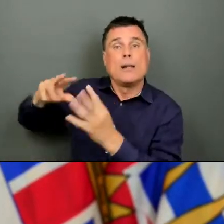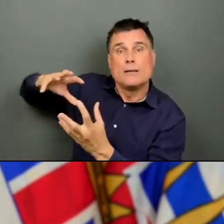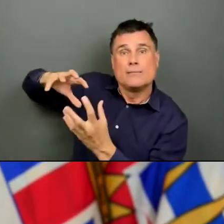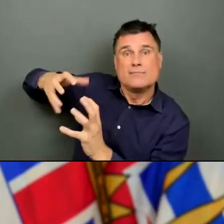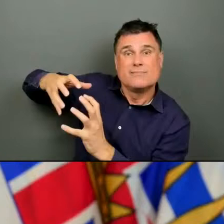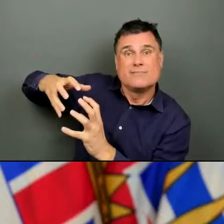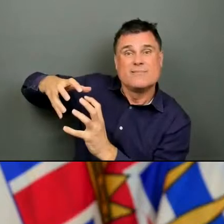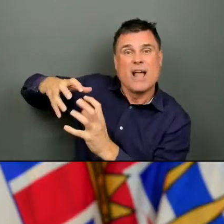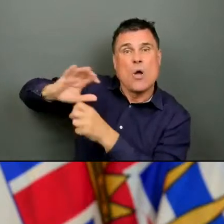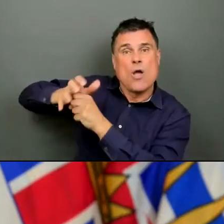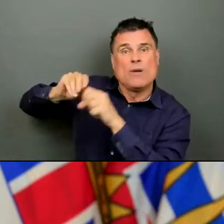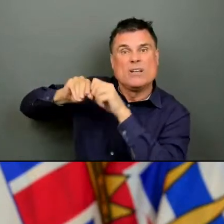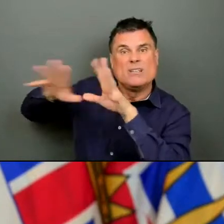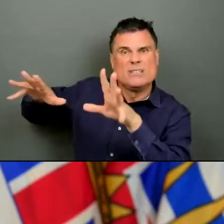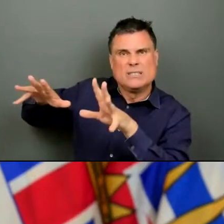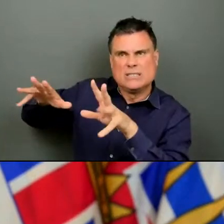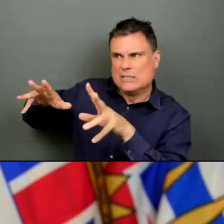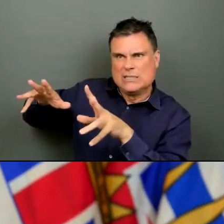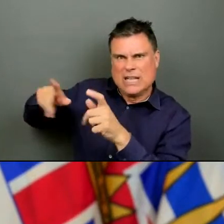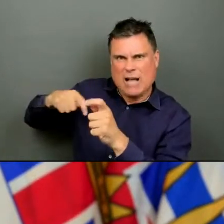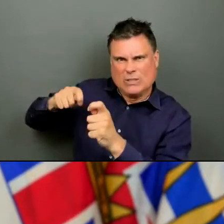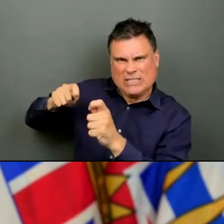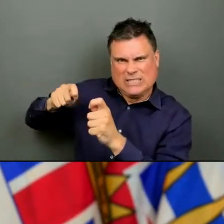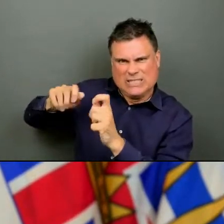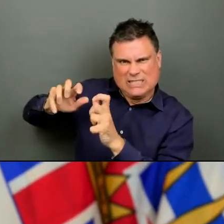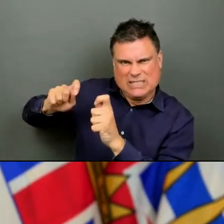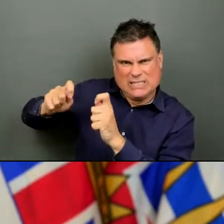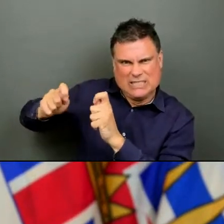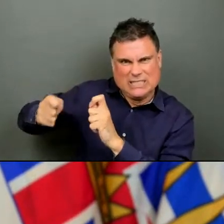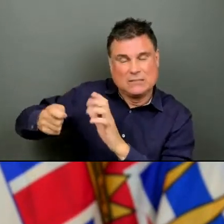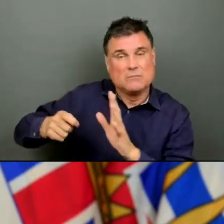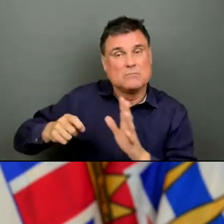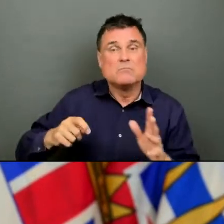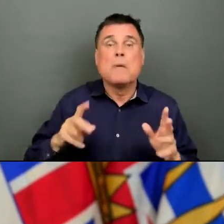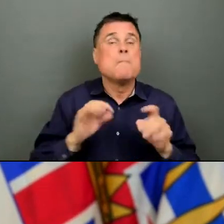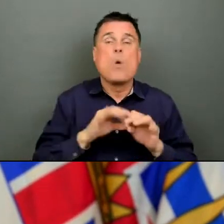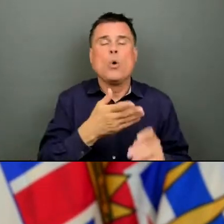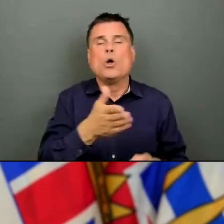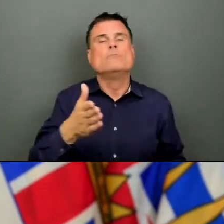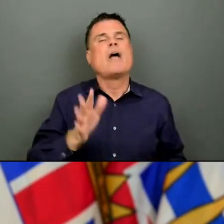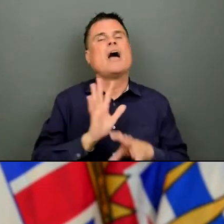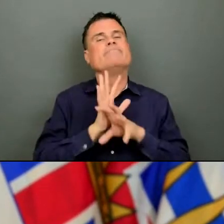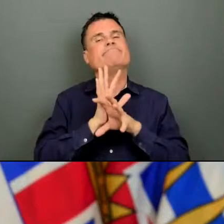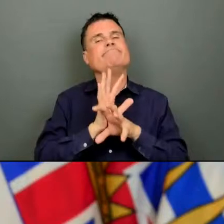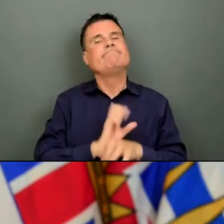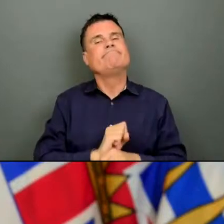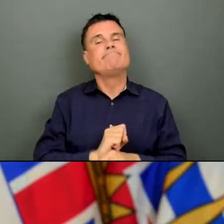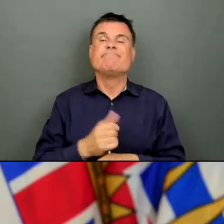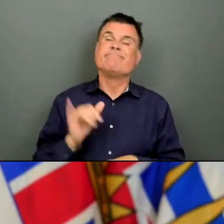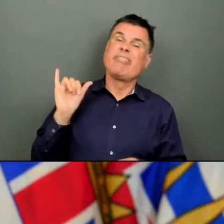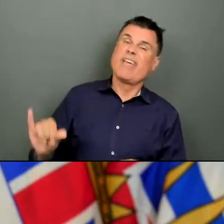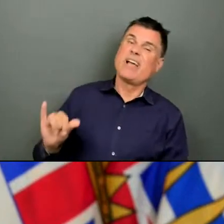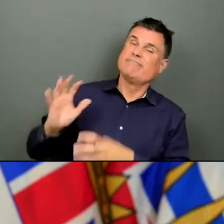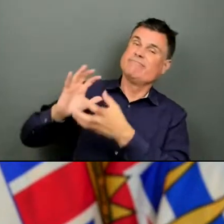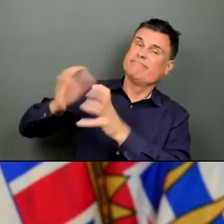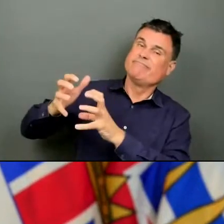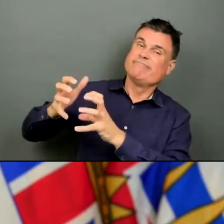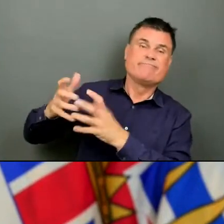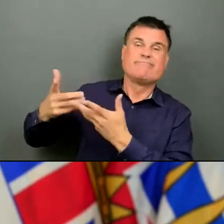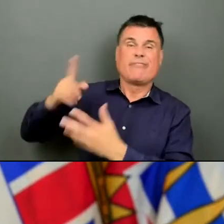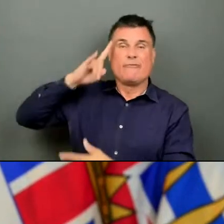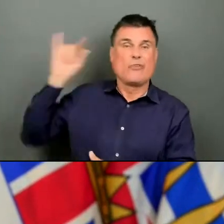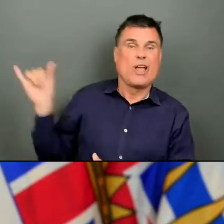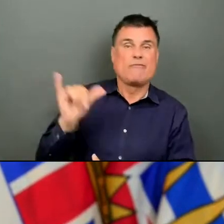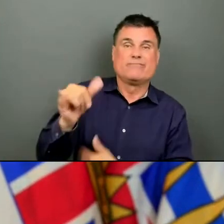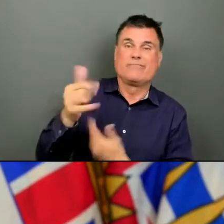into living with COVID. And that does mean that we will need to monitor and understand the transmission of this